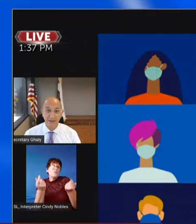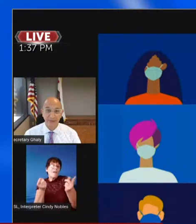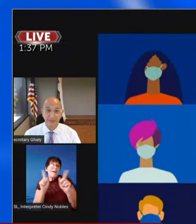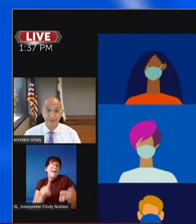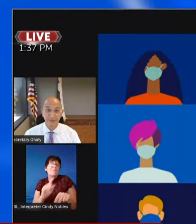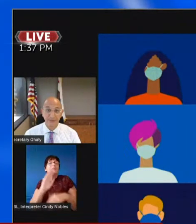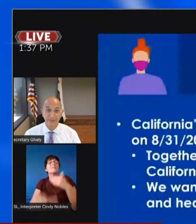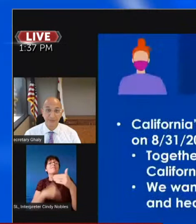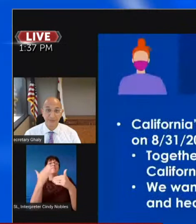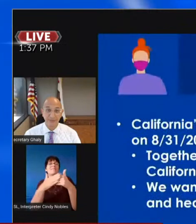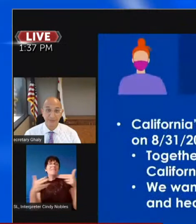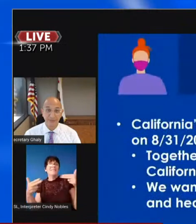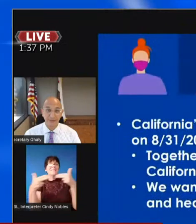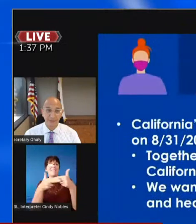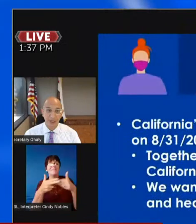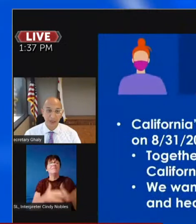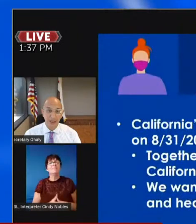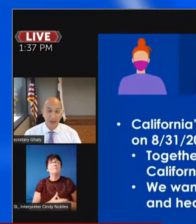slide.